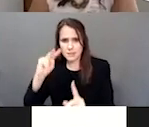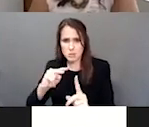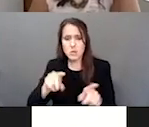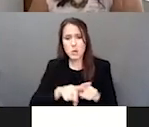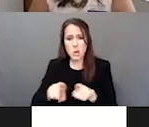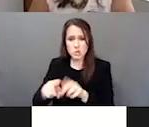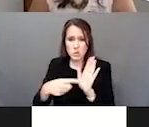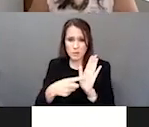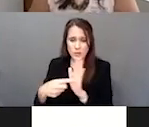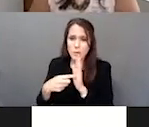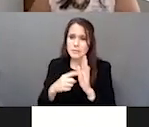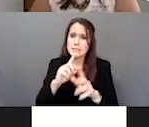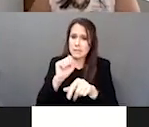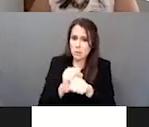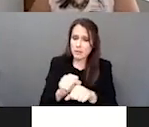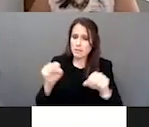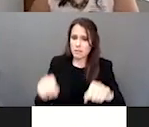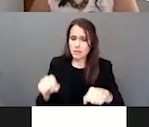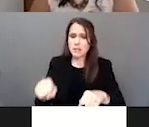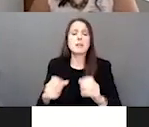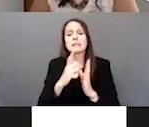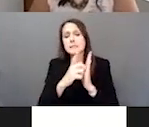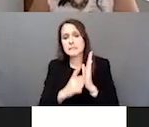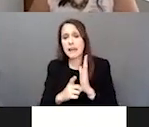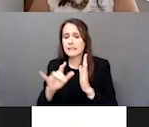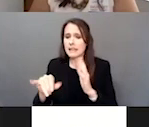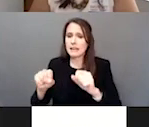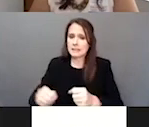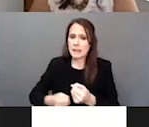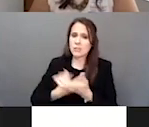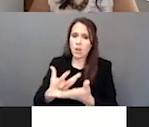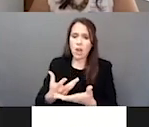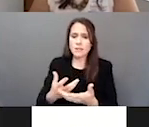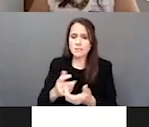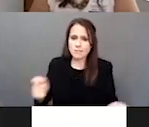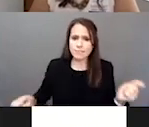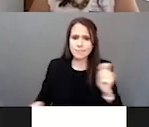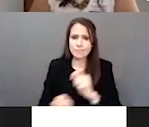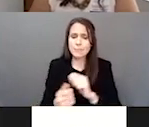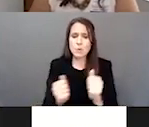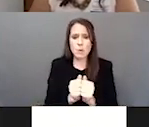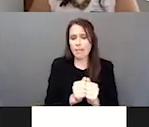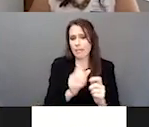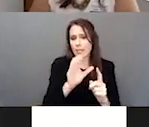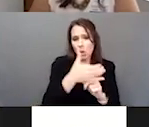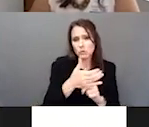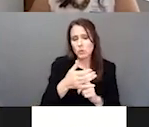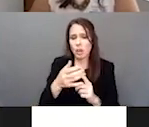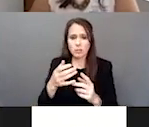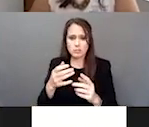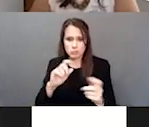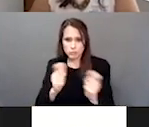the practical potential of design to contribute to profound cultural and ecological transitions. And he calls for